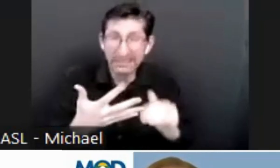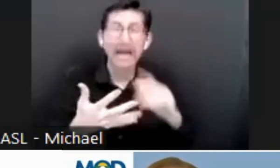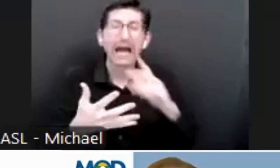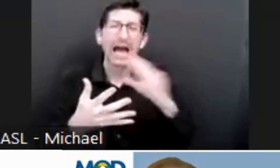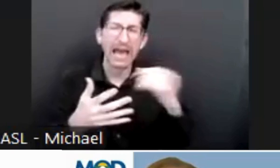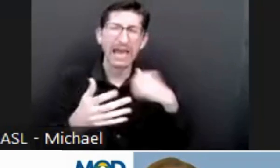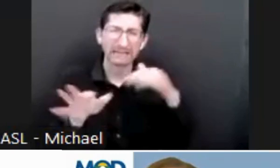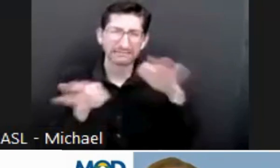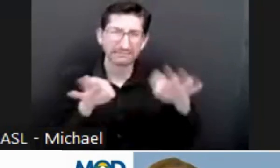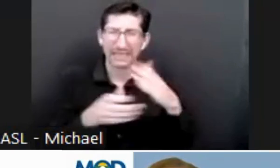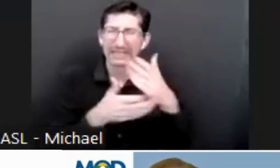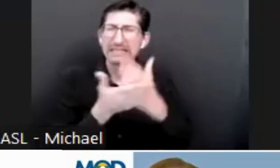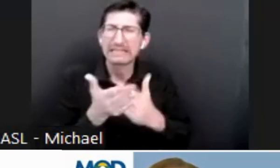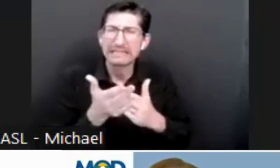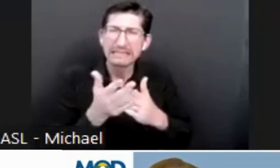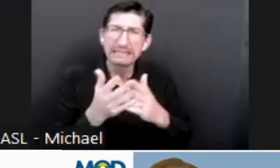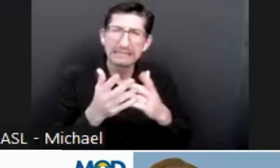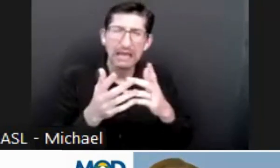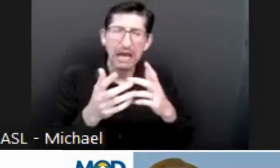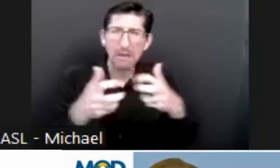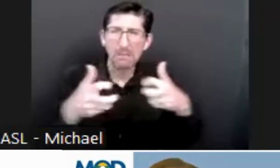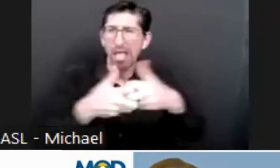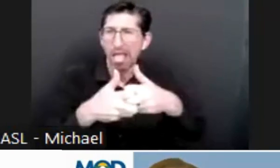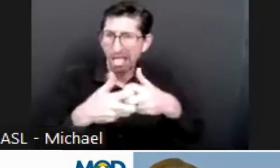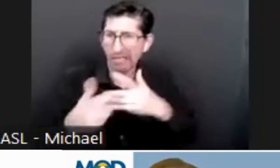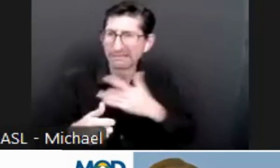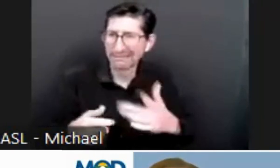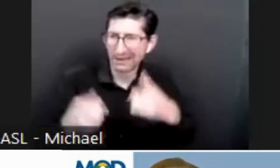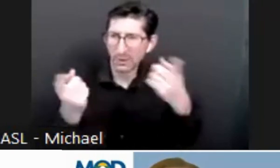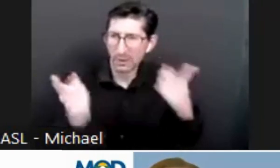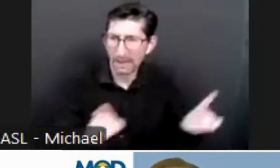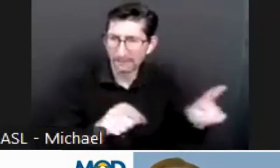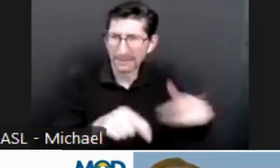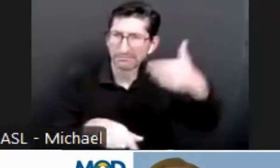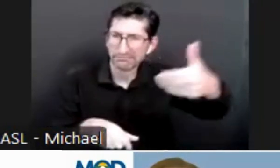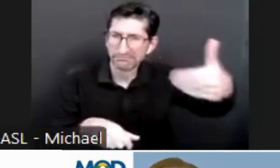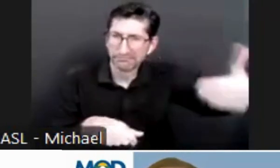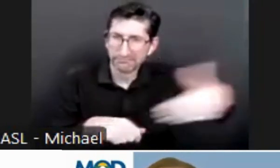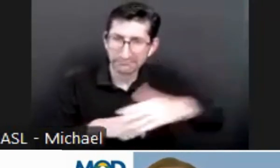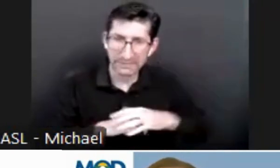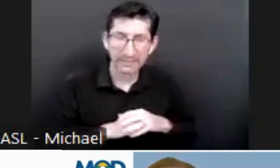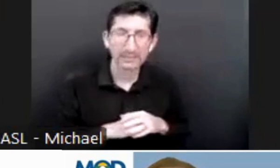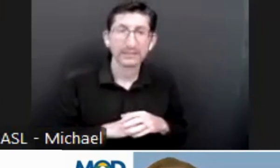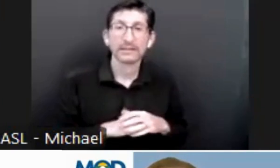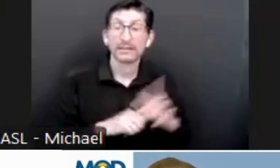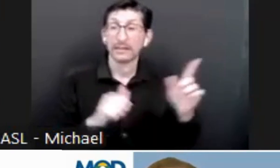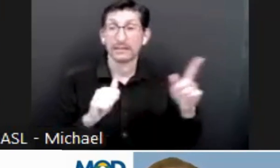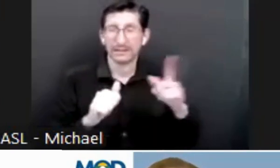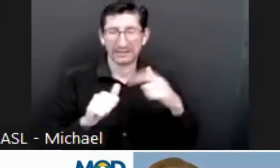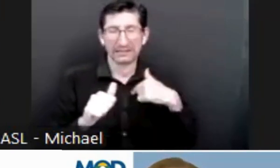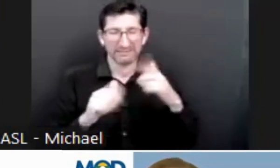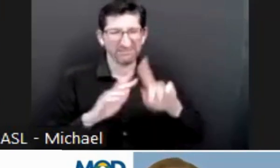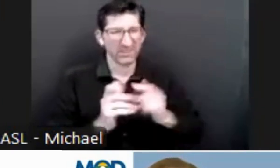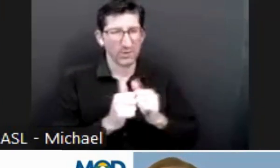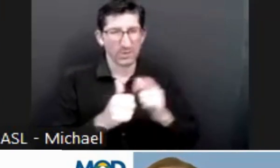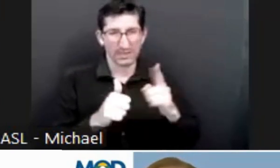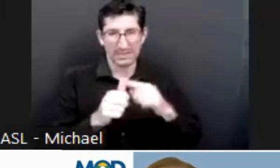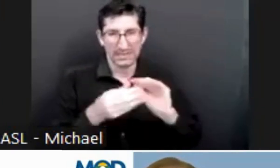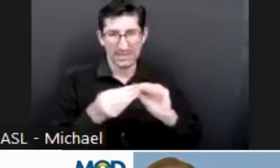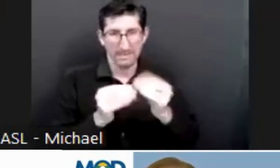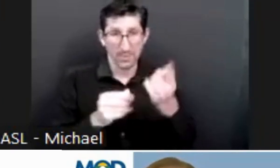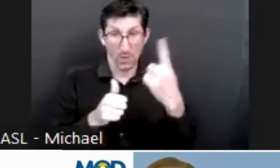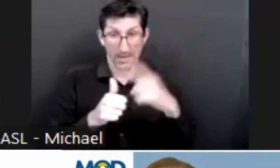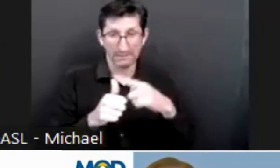stuck. Yeah, so we'll get started with step one, which is defining